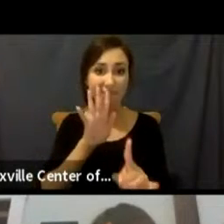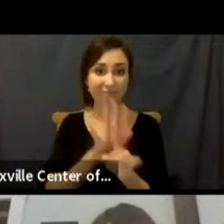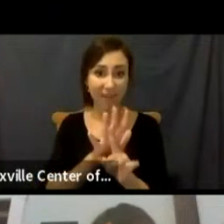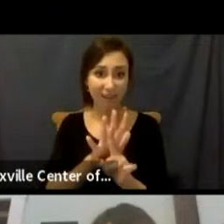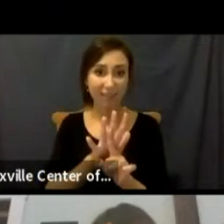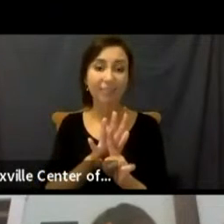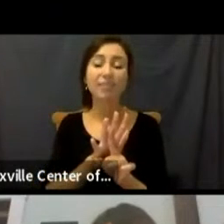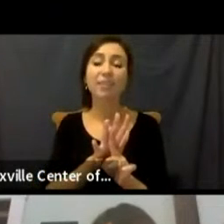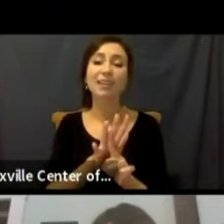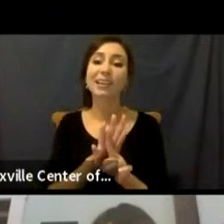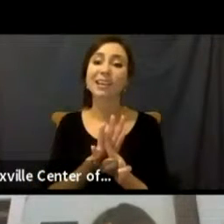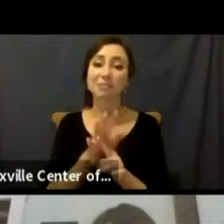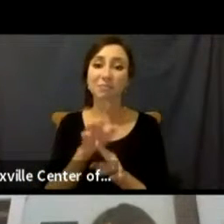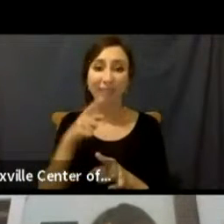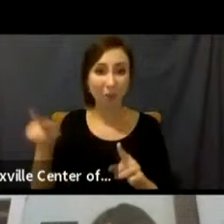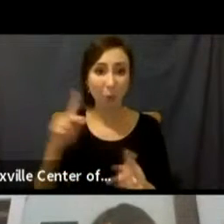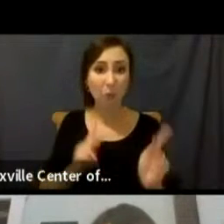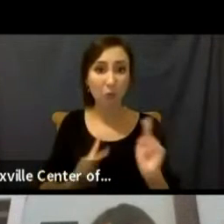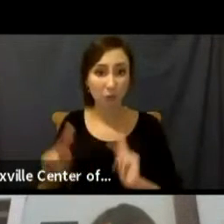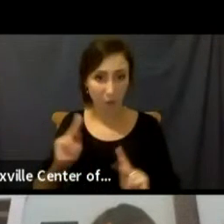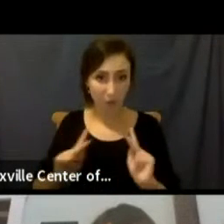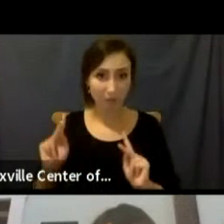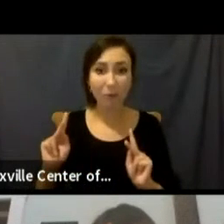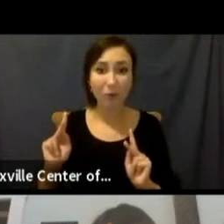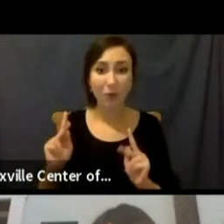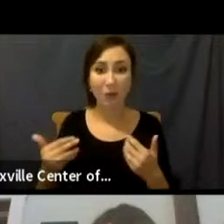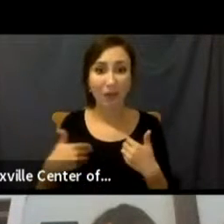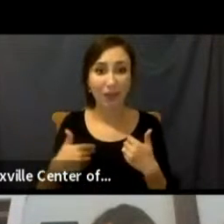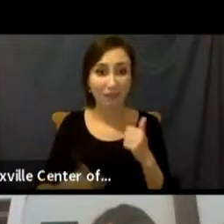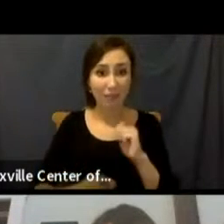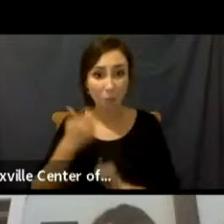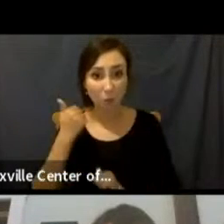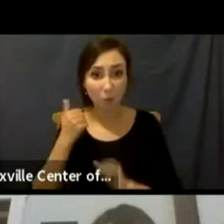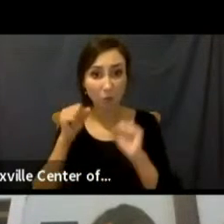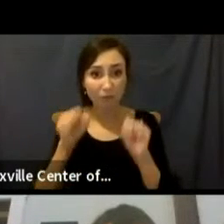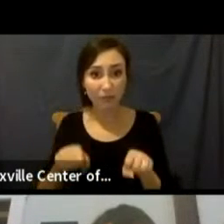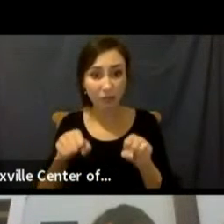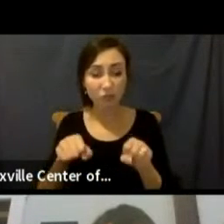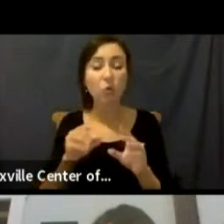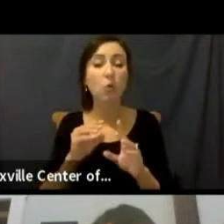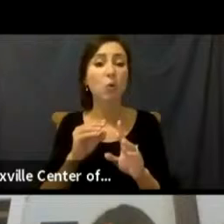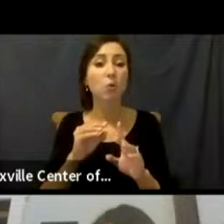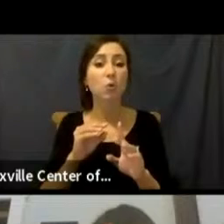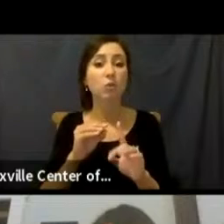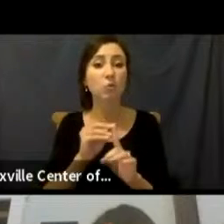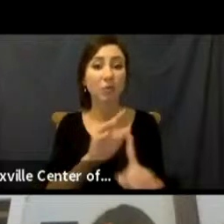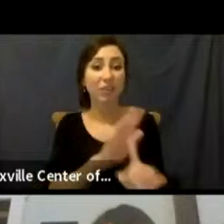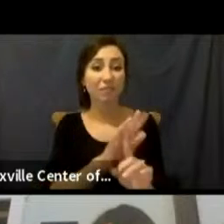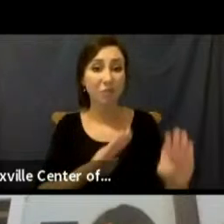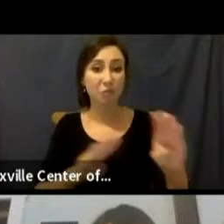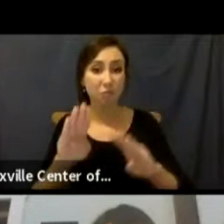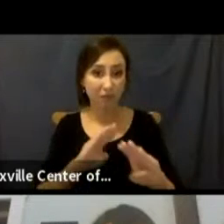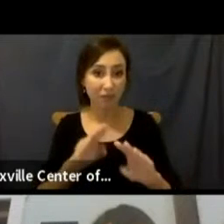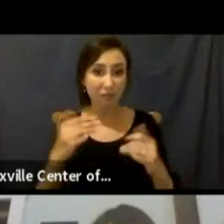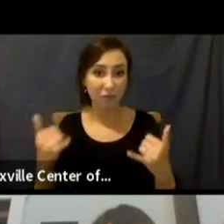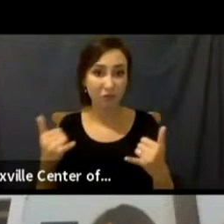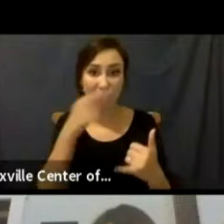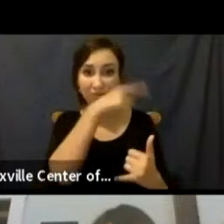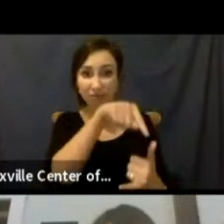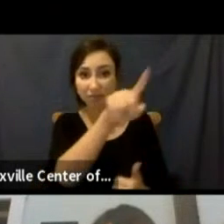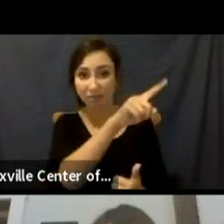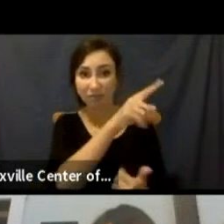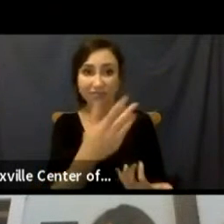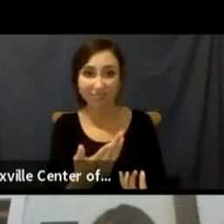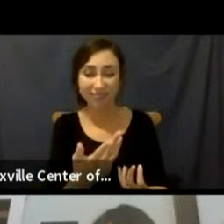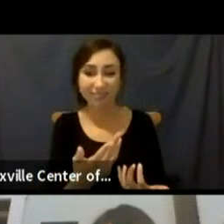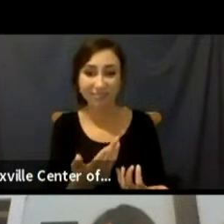feel like those are the people that have the most potential to influence behavior at this point, because seeing